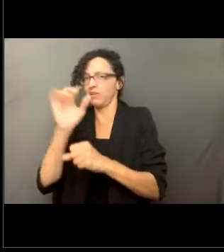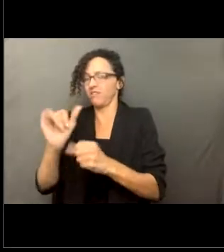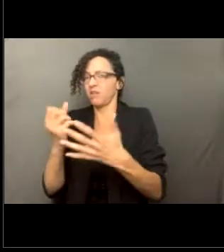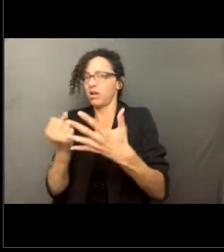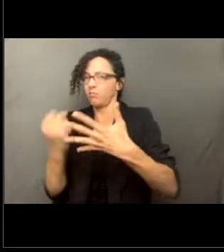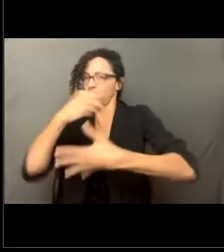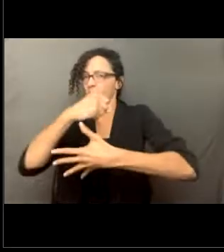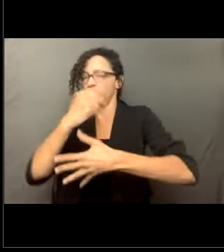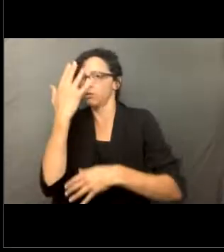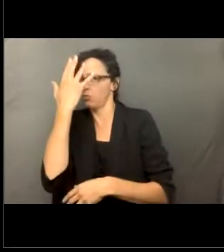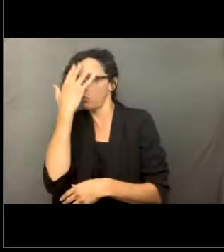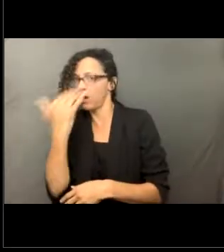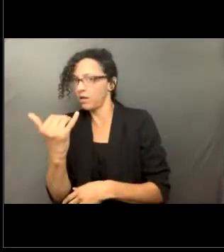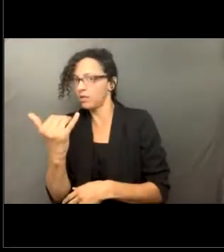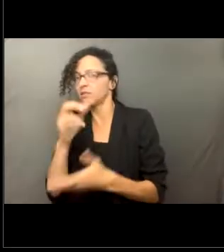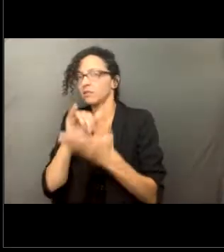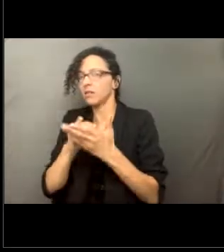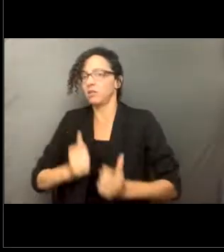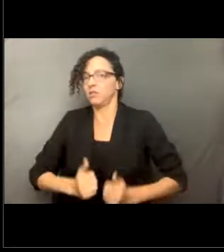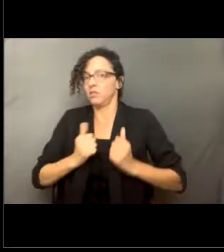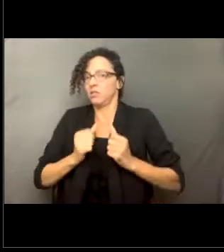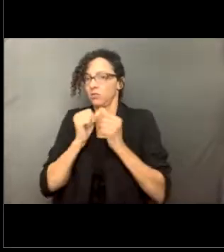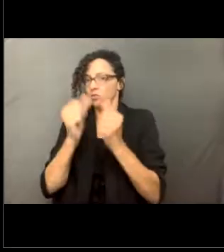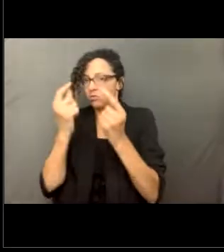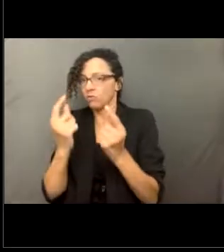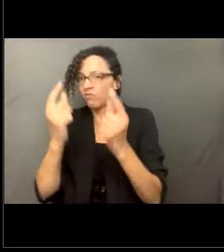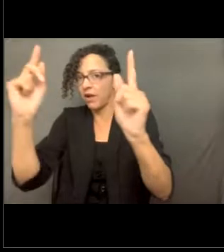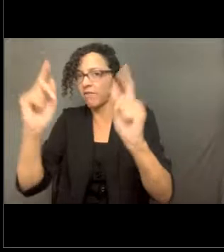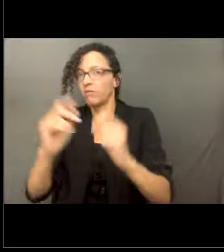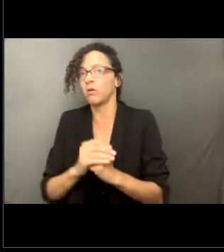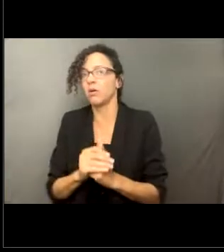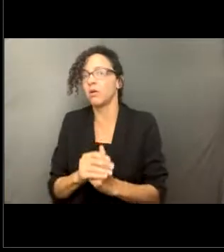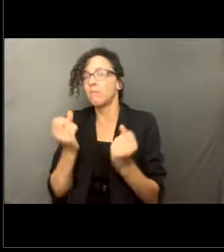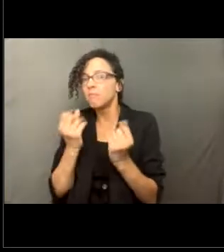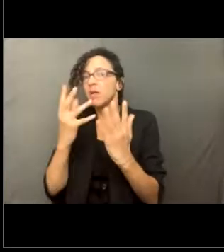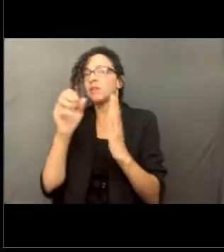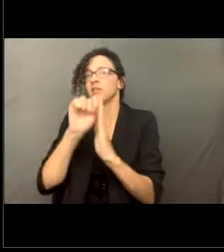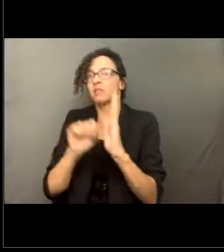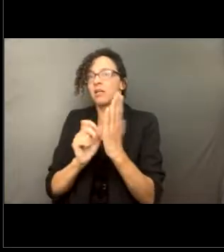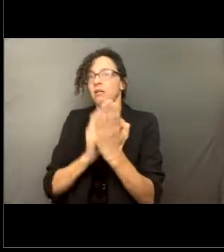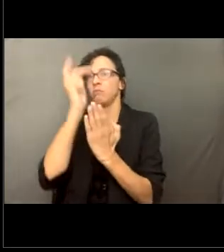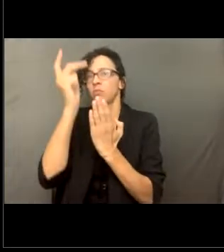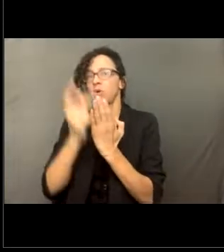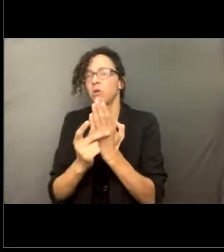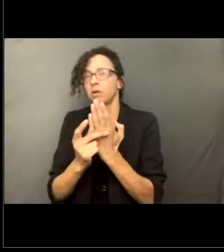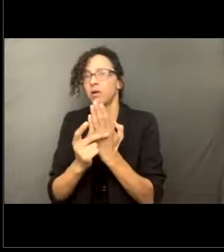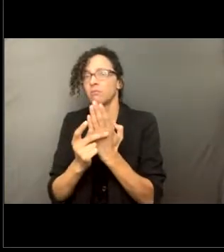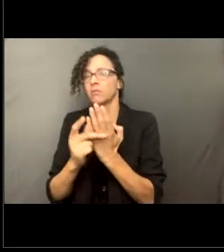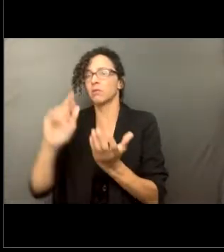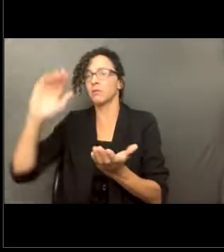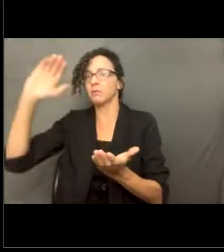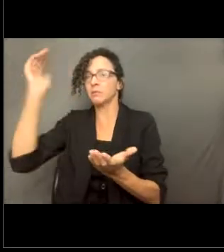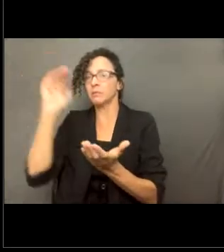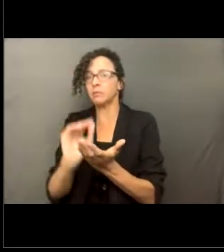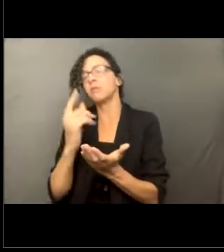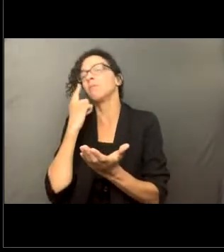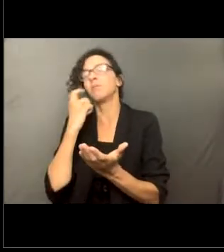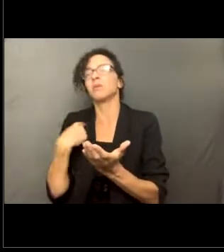state programs that are actually going wanting because we're not making sure that people have access to